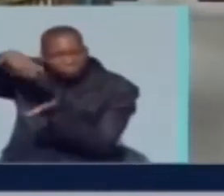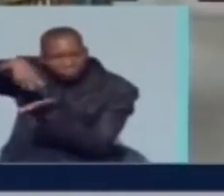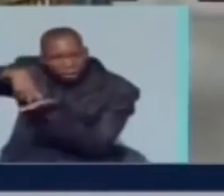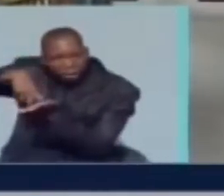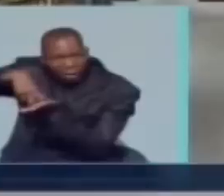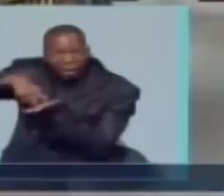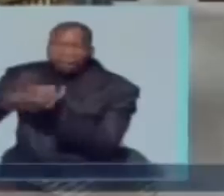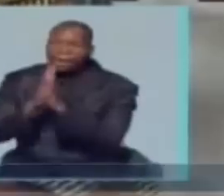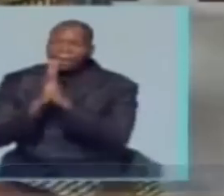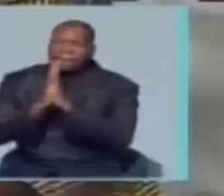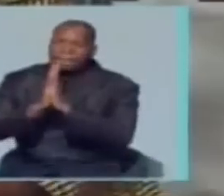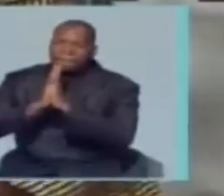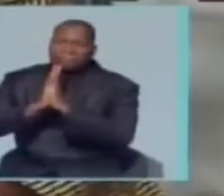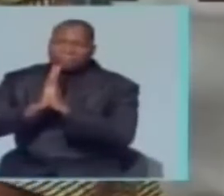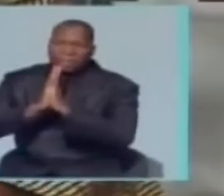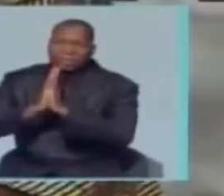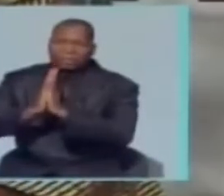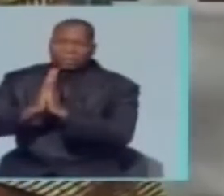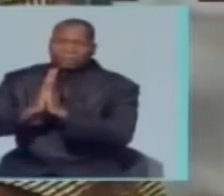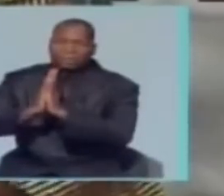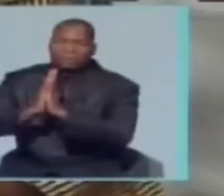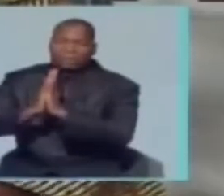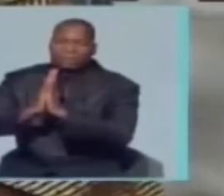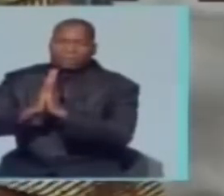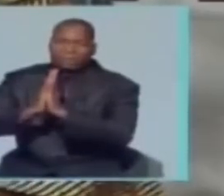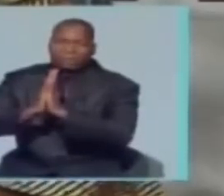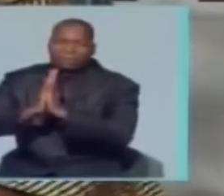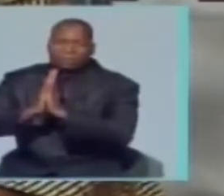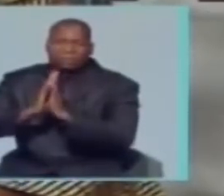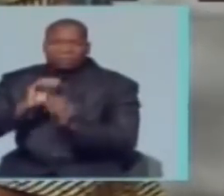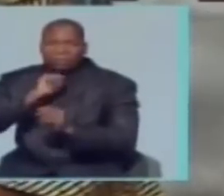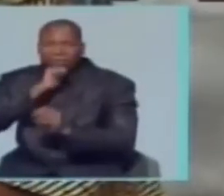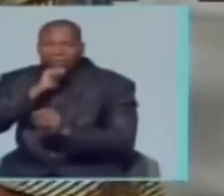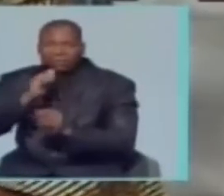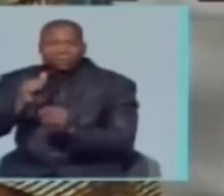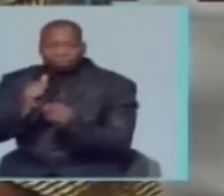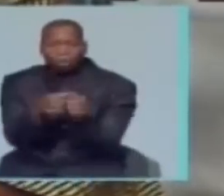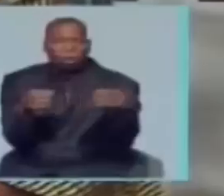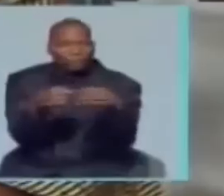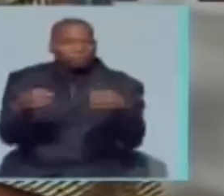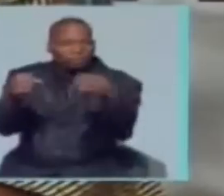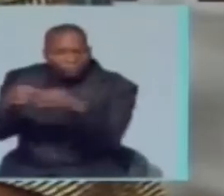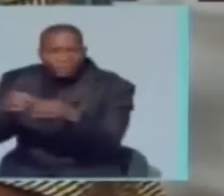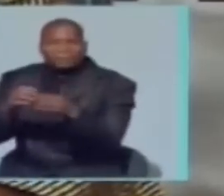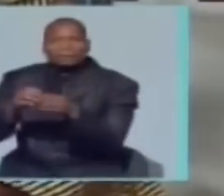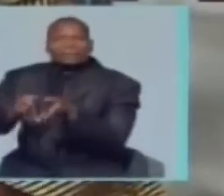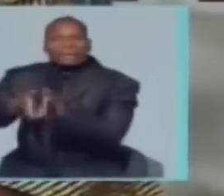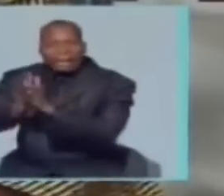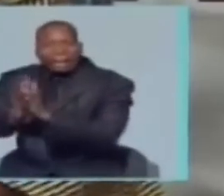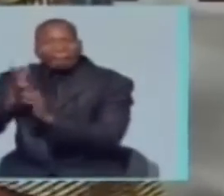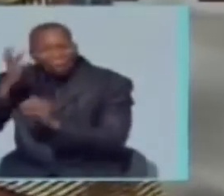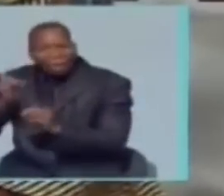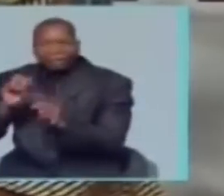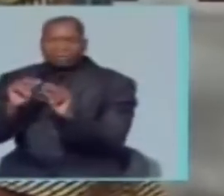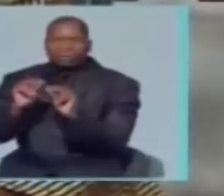and pray. And when one calls for prayer, it's not time to make committees and ask why, how, when, where. It is just good